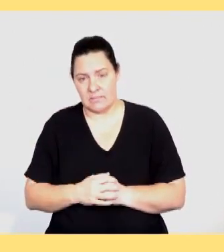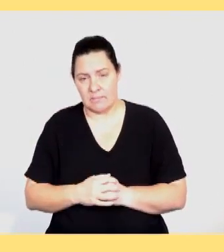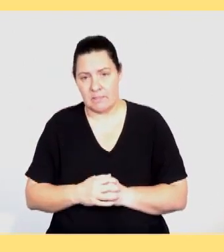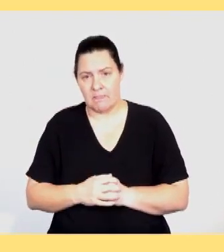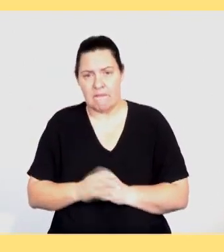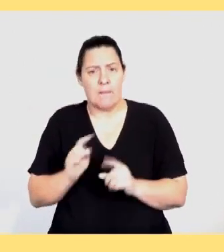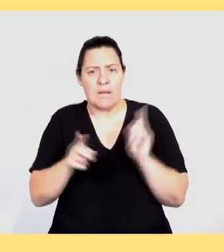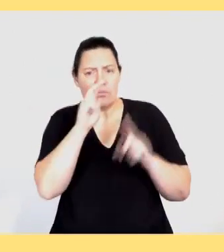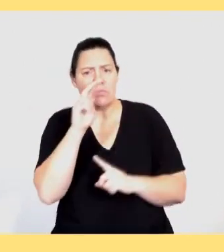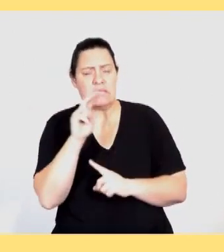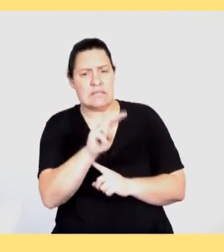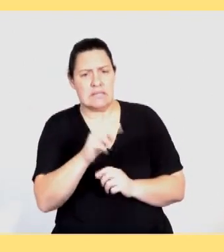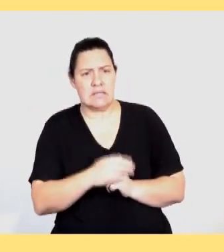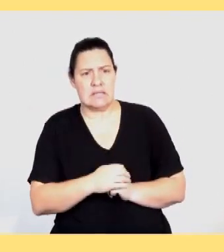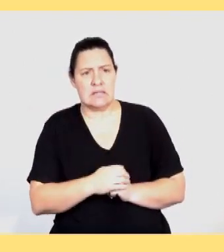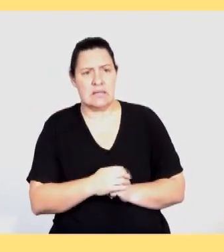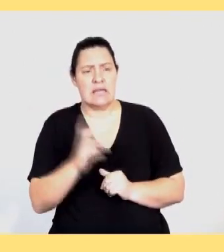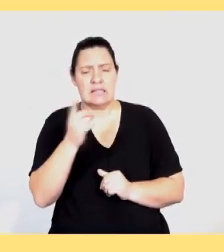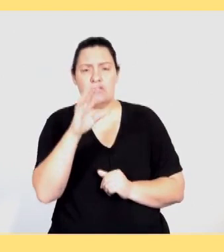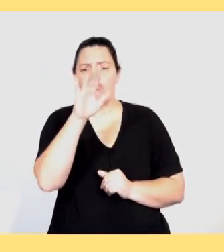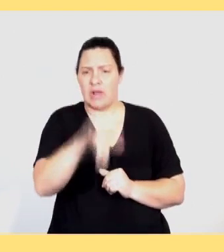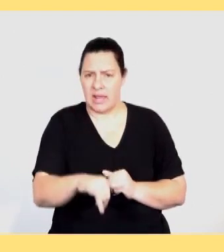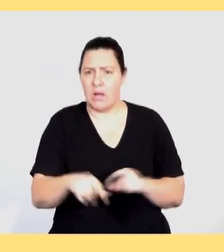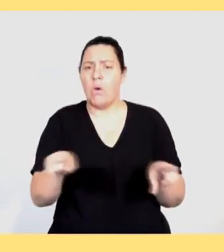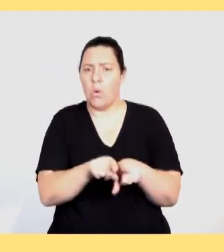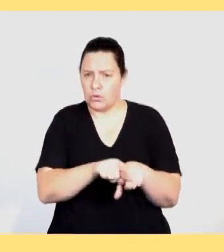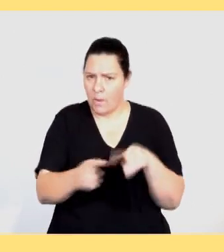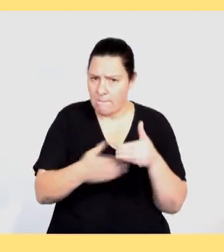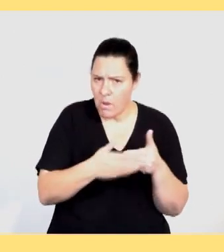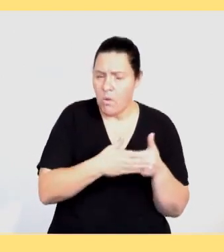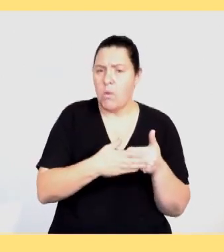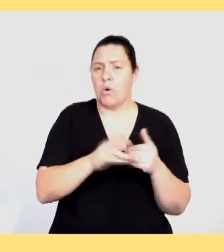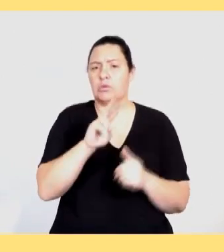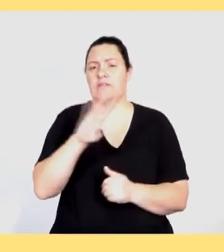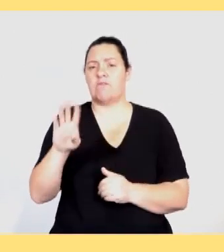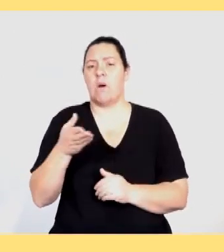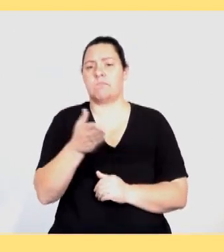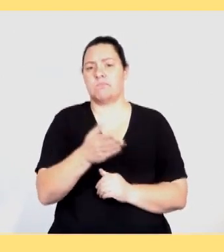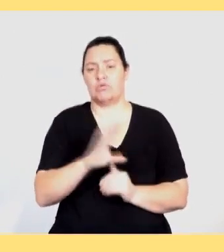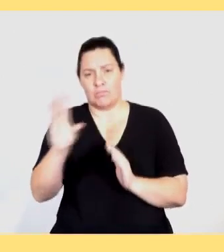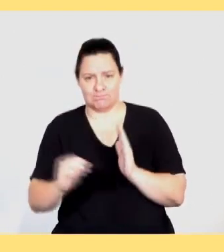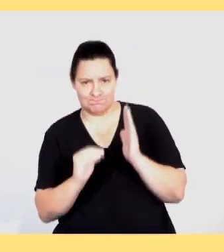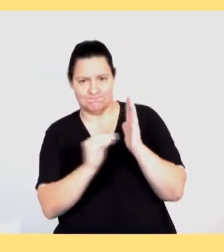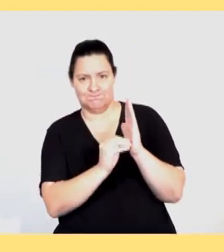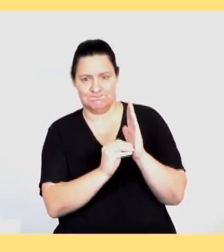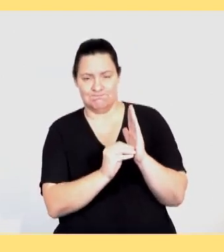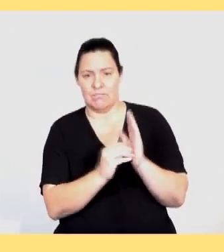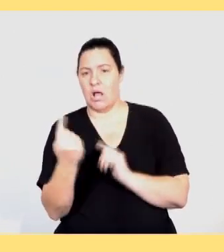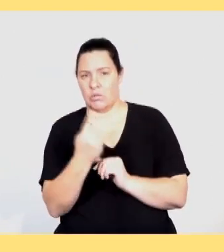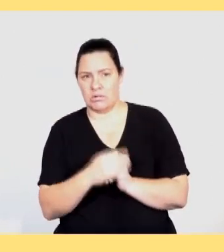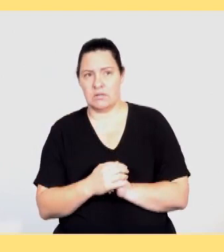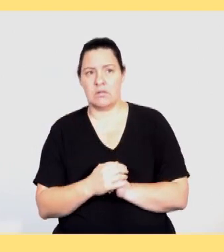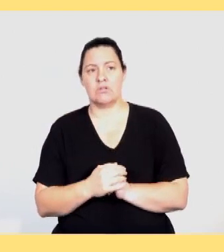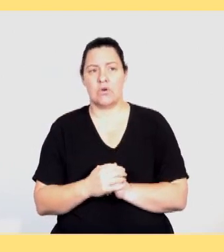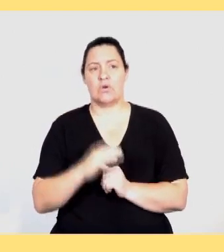16,800. But you can see here that Dre also returned goods here on the 24th. So I'm just going to record it so